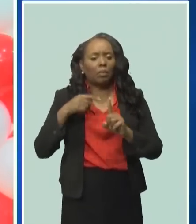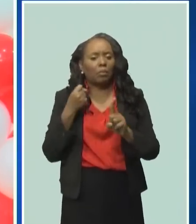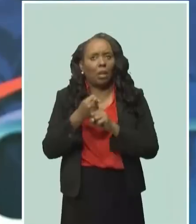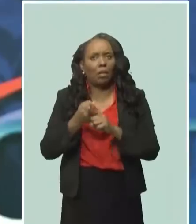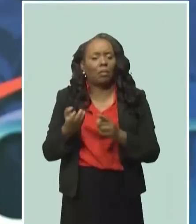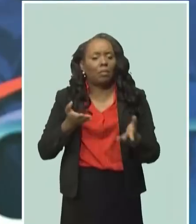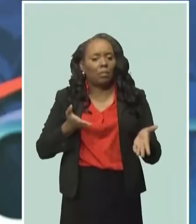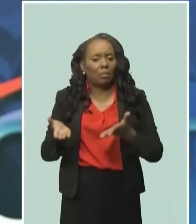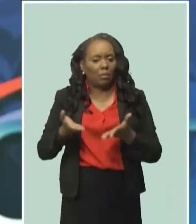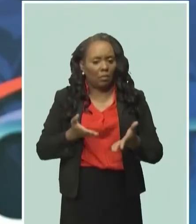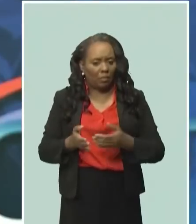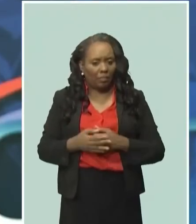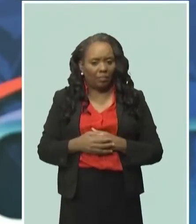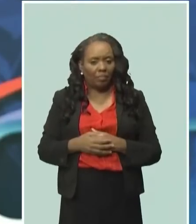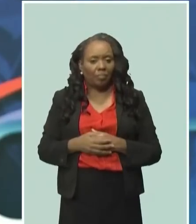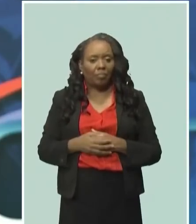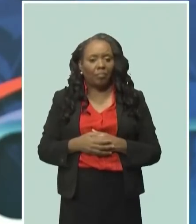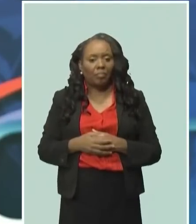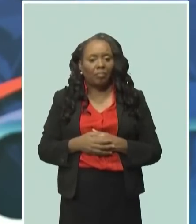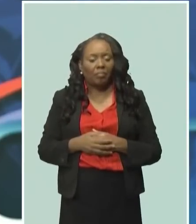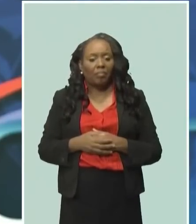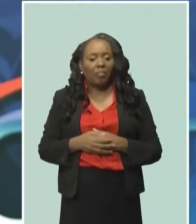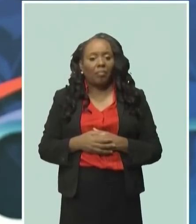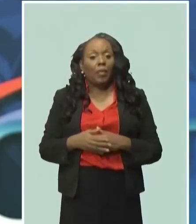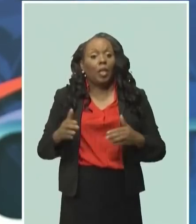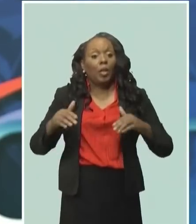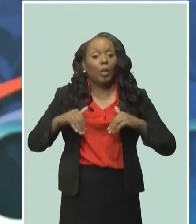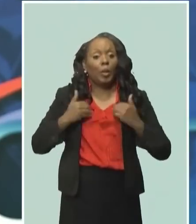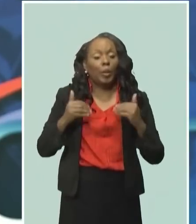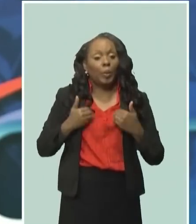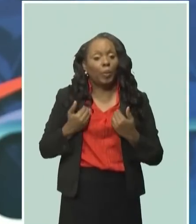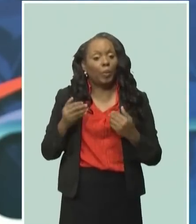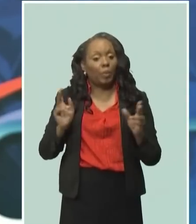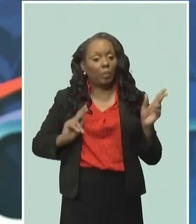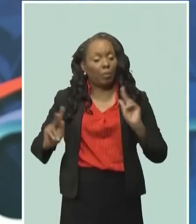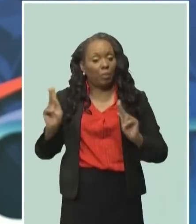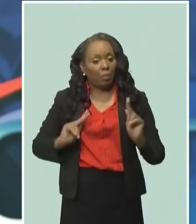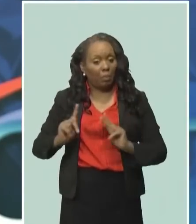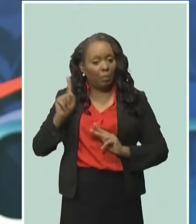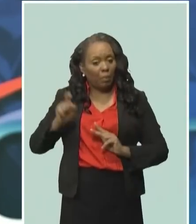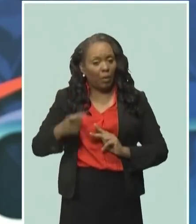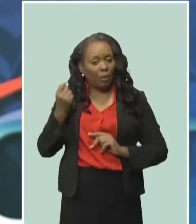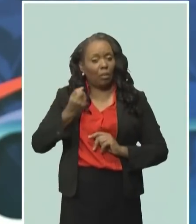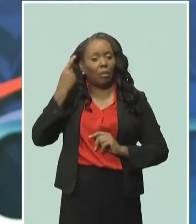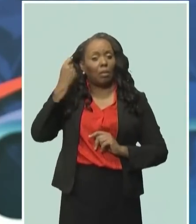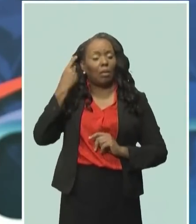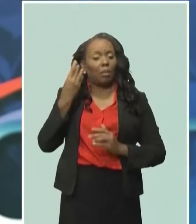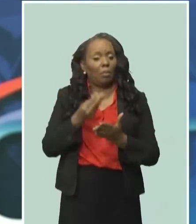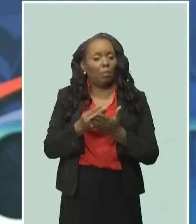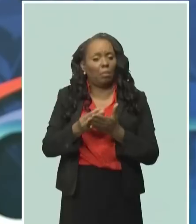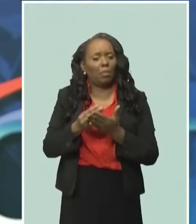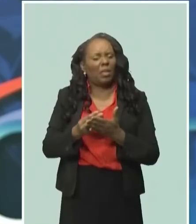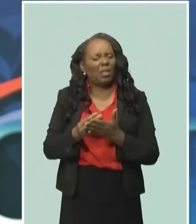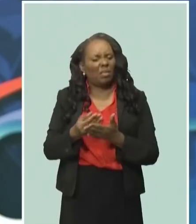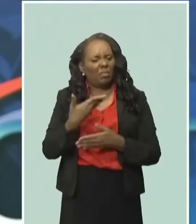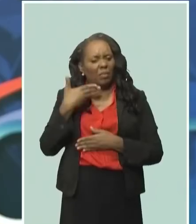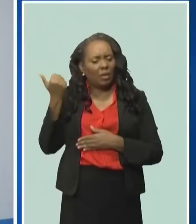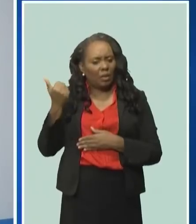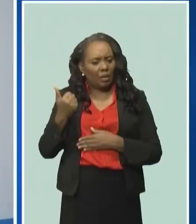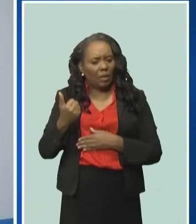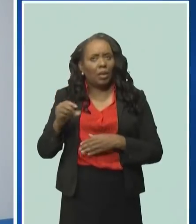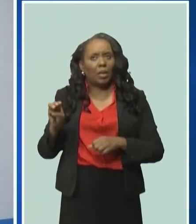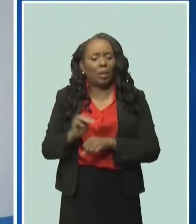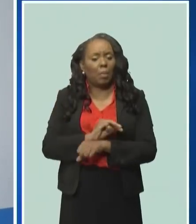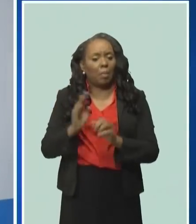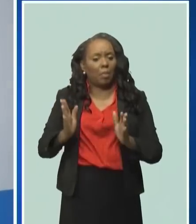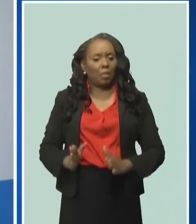serve. A call is being made for the youth to be given a better understanding of financial matters. It's coming from Minister of Energy